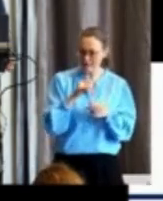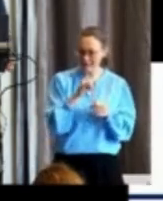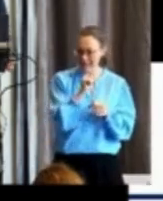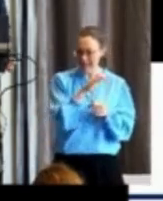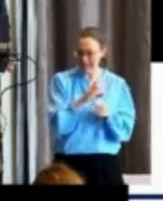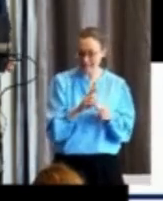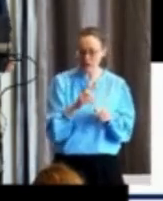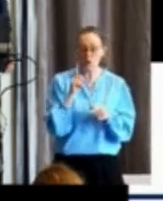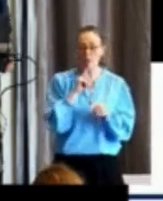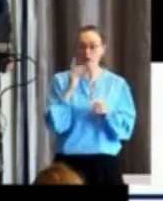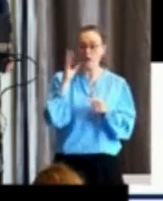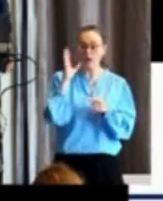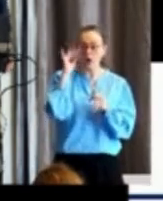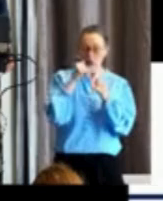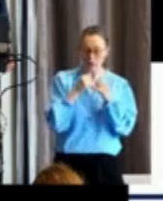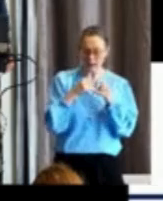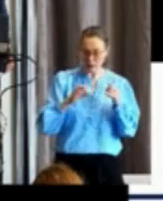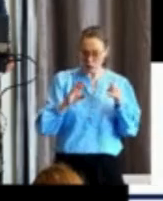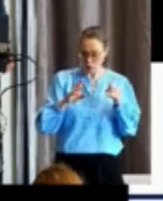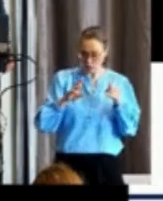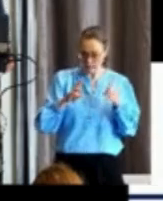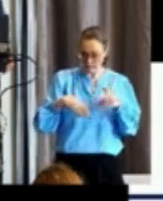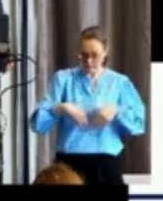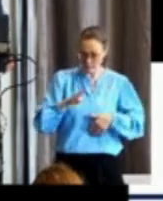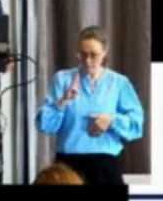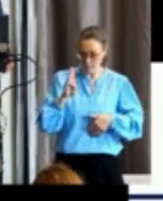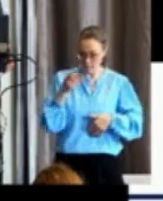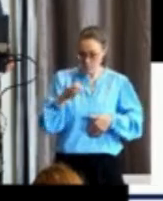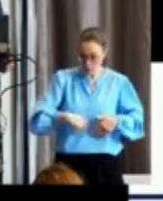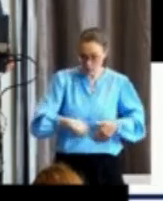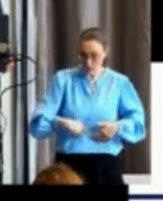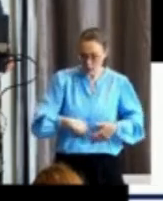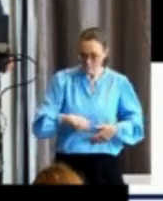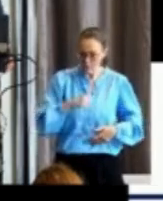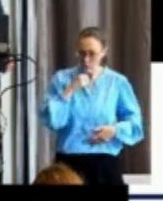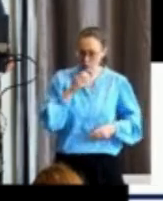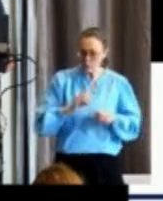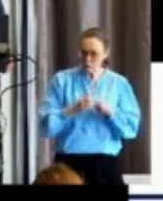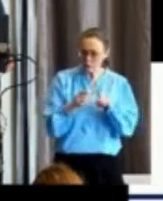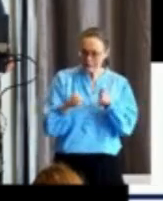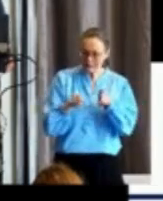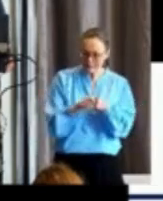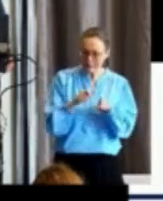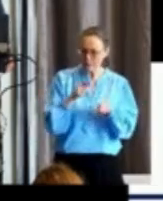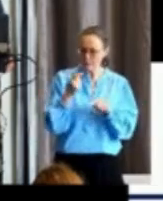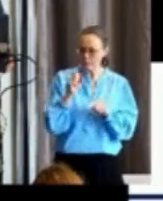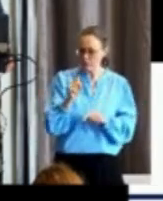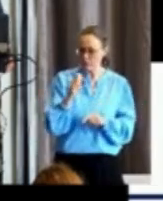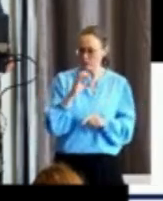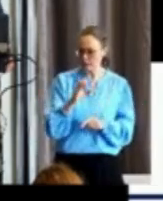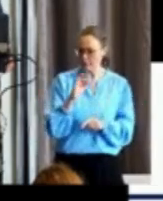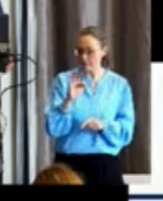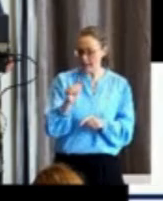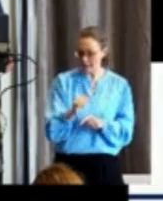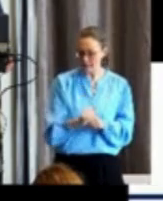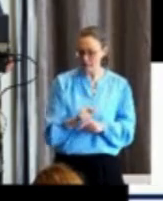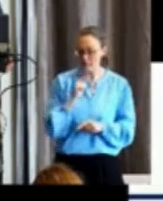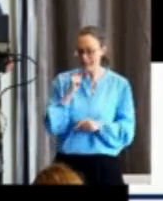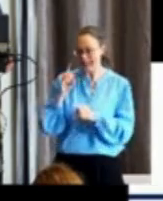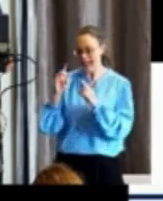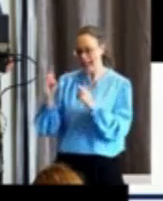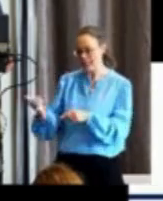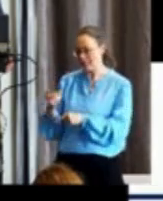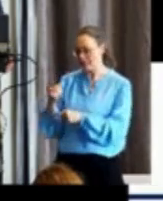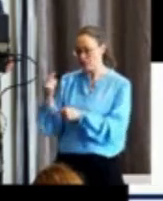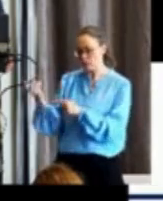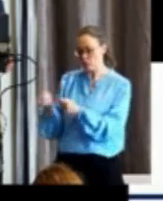appears that the bugs that they do have in their gut microbiome don't produce as much short-chain fatty acids as their healthy control partners. And short-chain